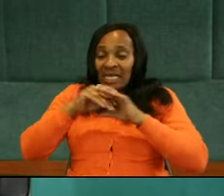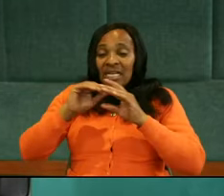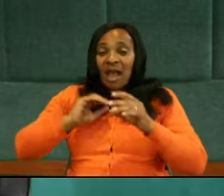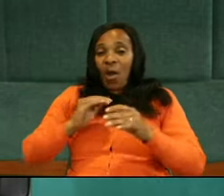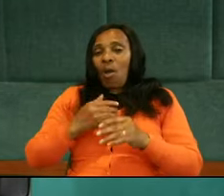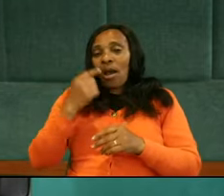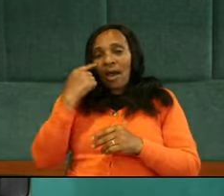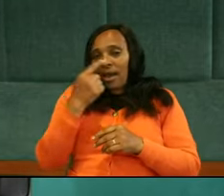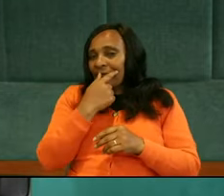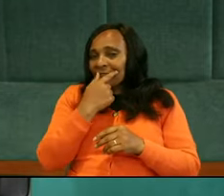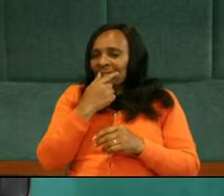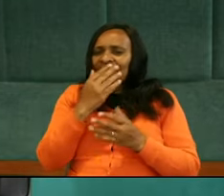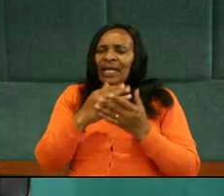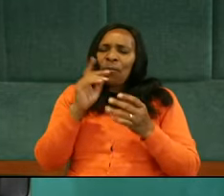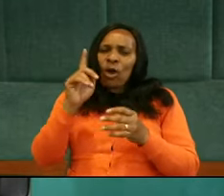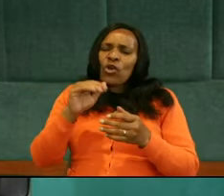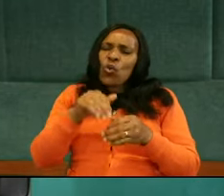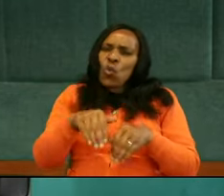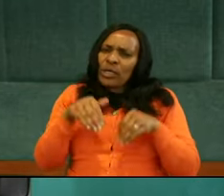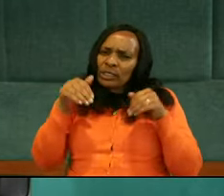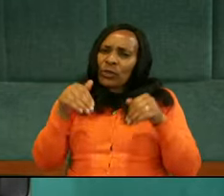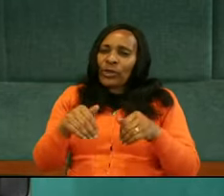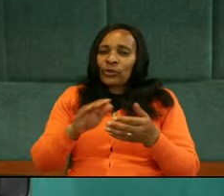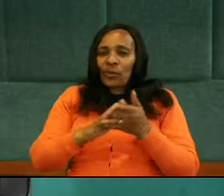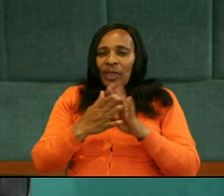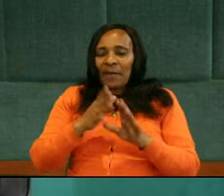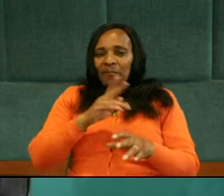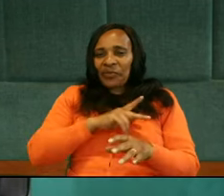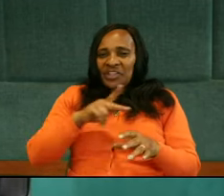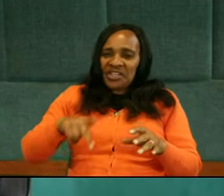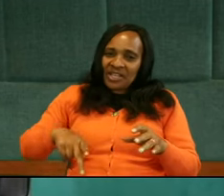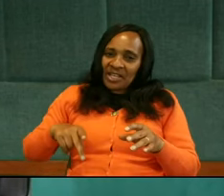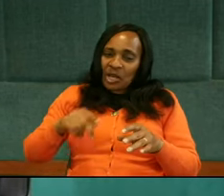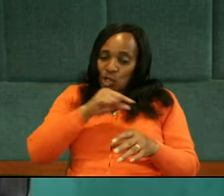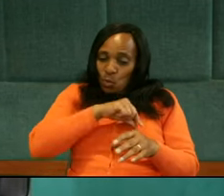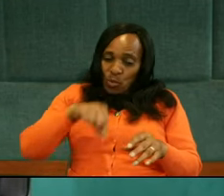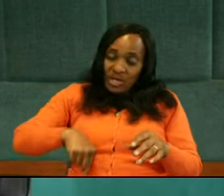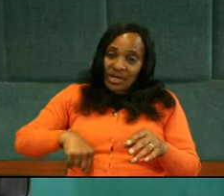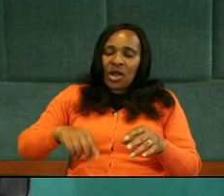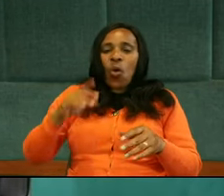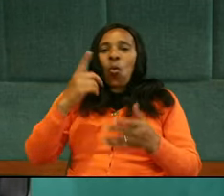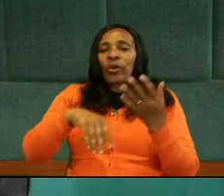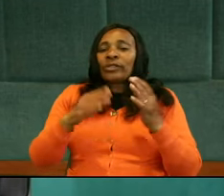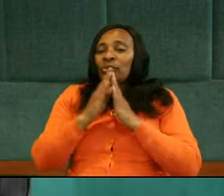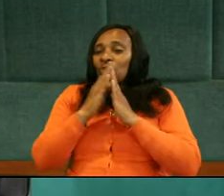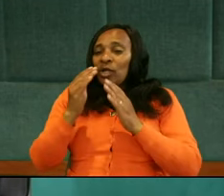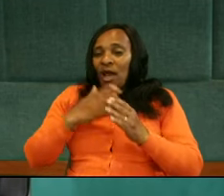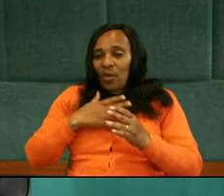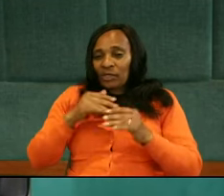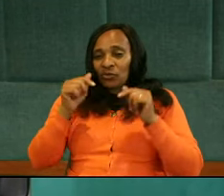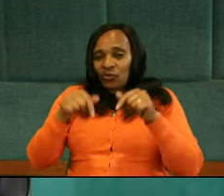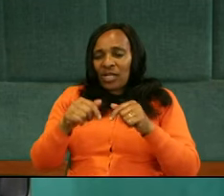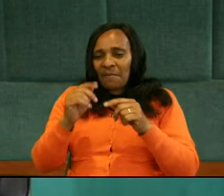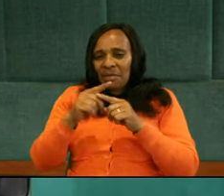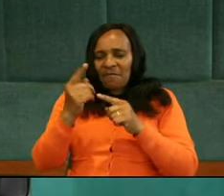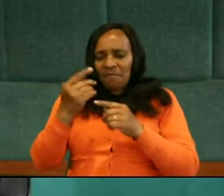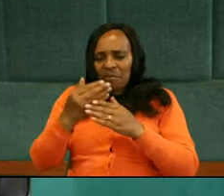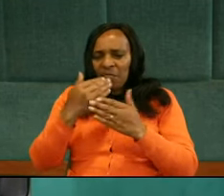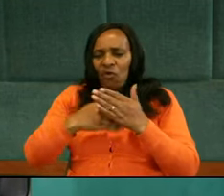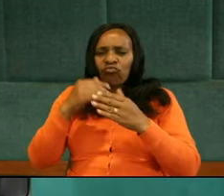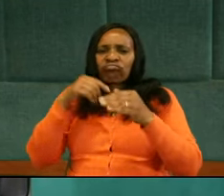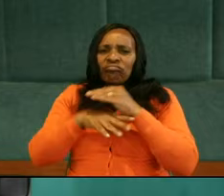Now, this is someone who really waited to be queen. Now, what about our story today? But before we get into that, I'd like to ask